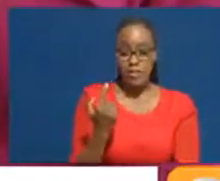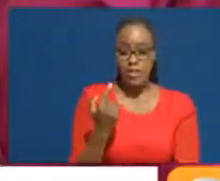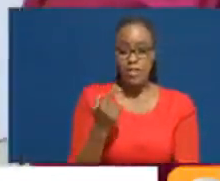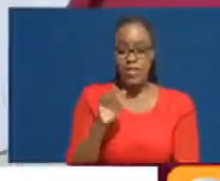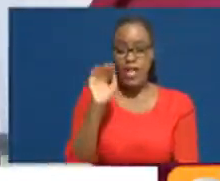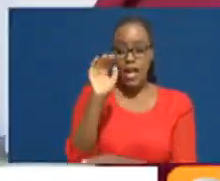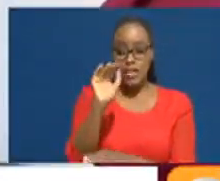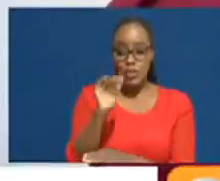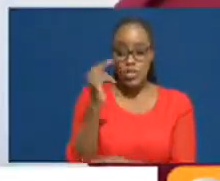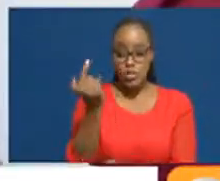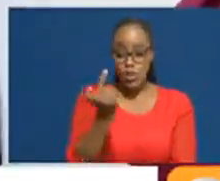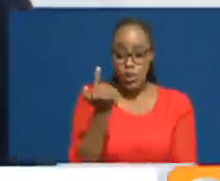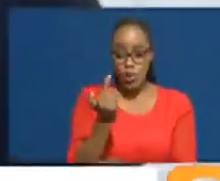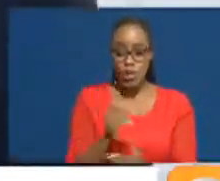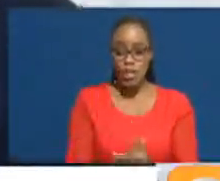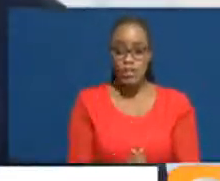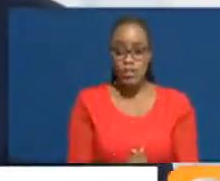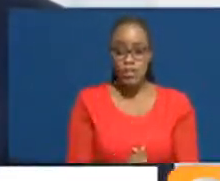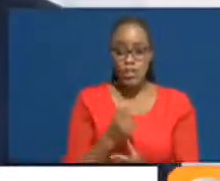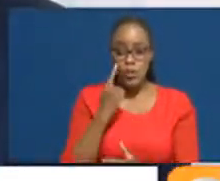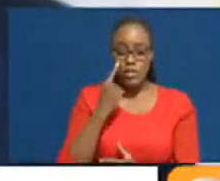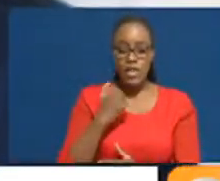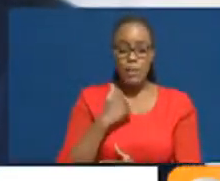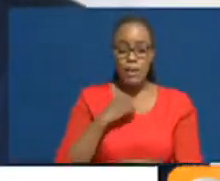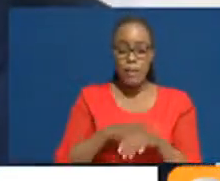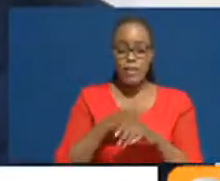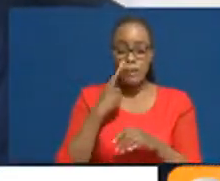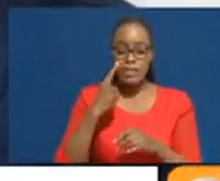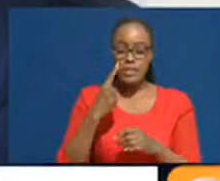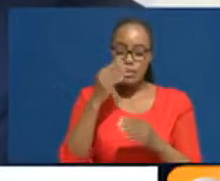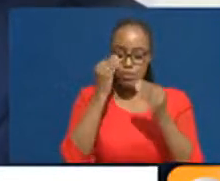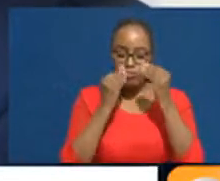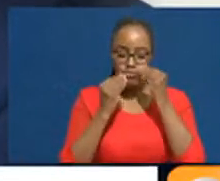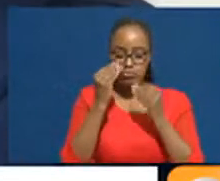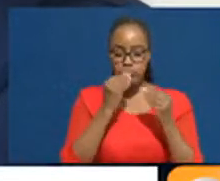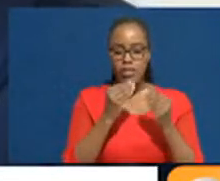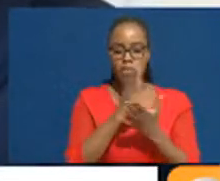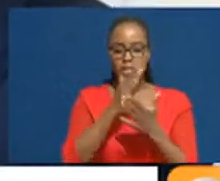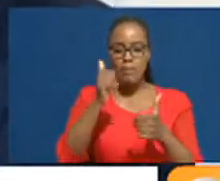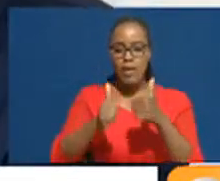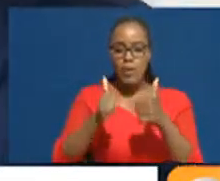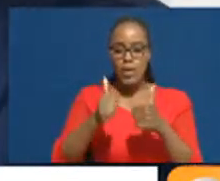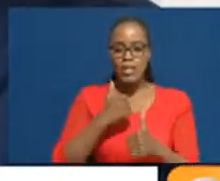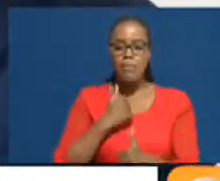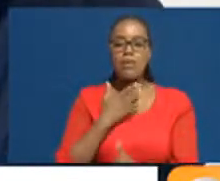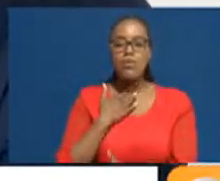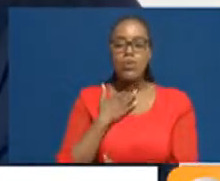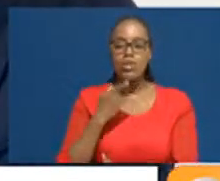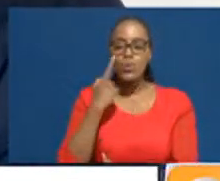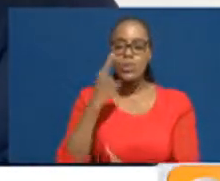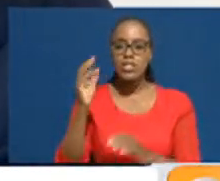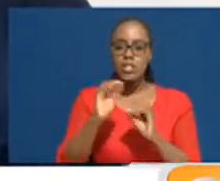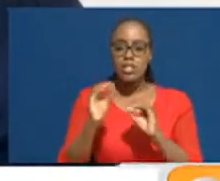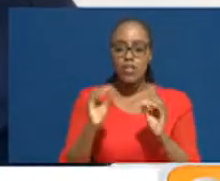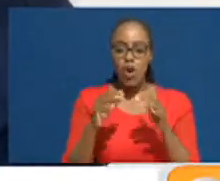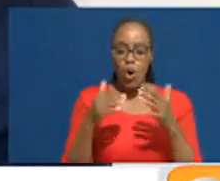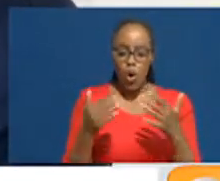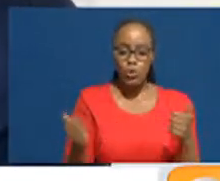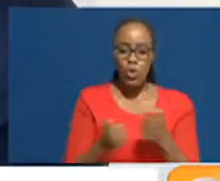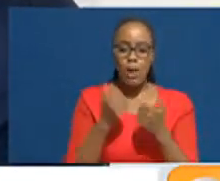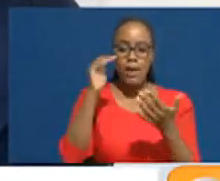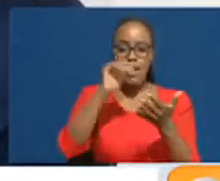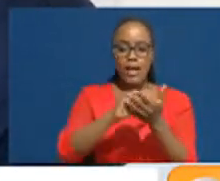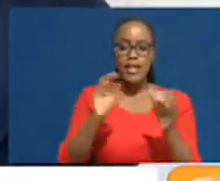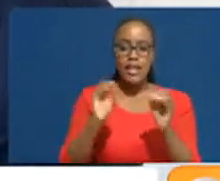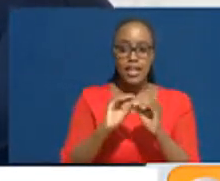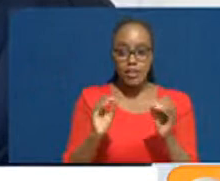clarion call. Ikiona hivi, huwa natokwa na machozi kwa sababu ni jambo ambalo sitaki kuliona, wala litendeke tena kama